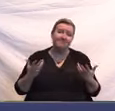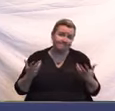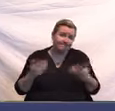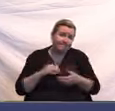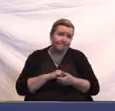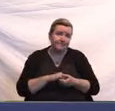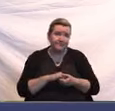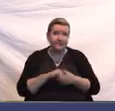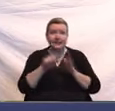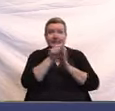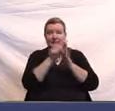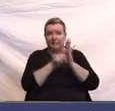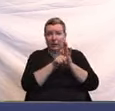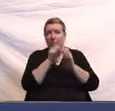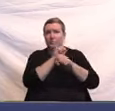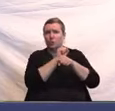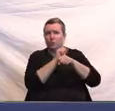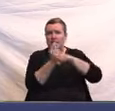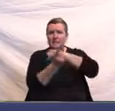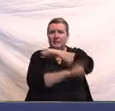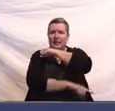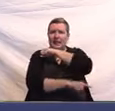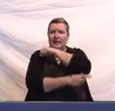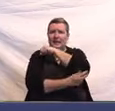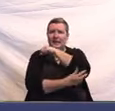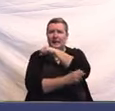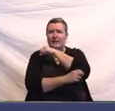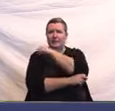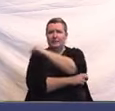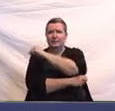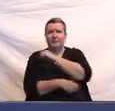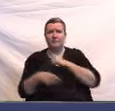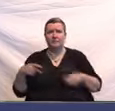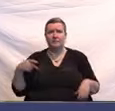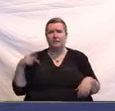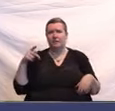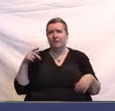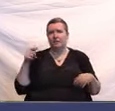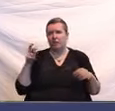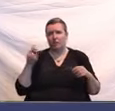that. Some combination of Paramel and Alex will get back to you.